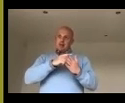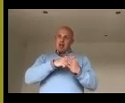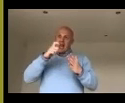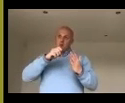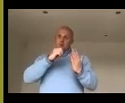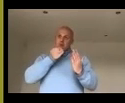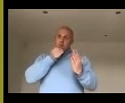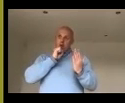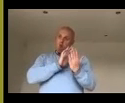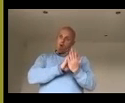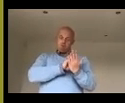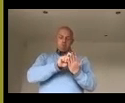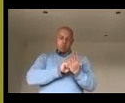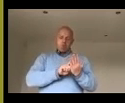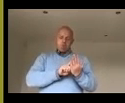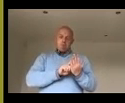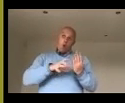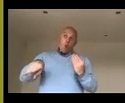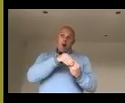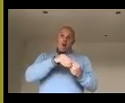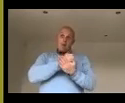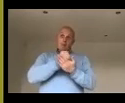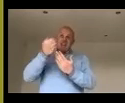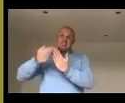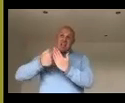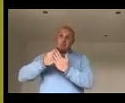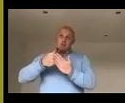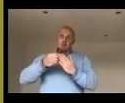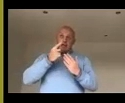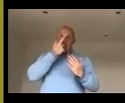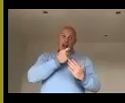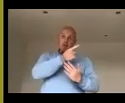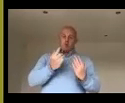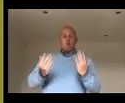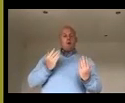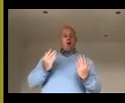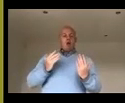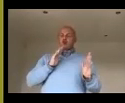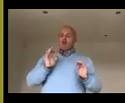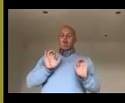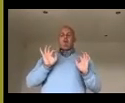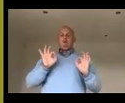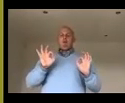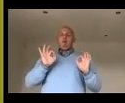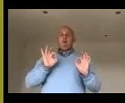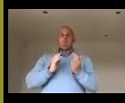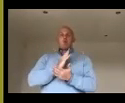account for the group. Again, part of our checks to make sure that money's going to the right